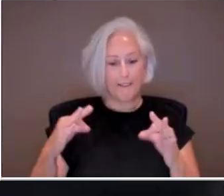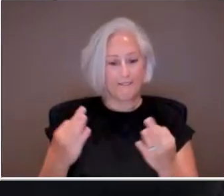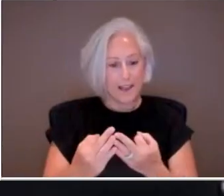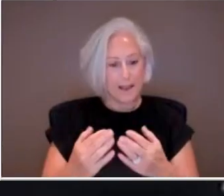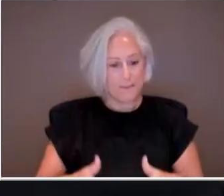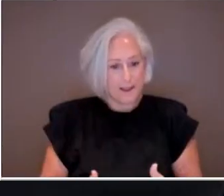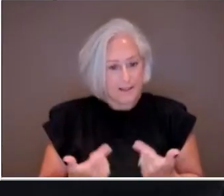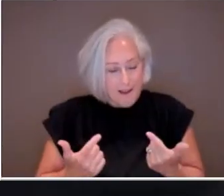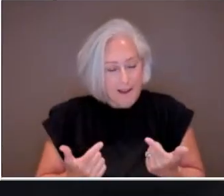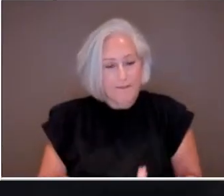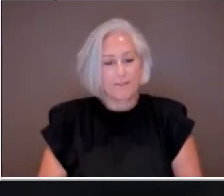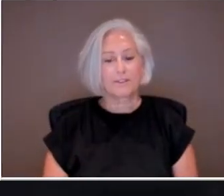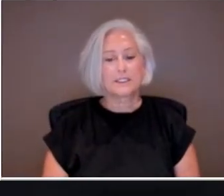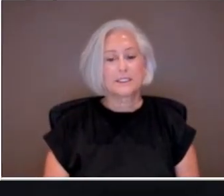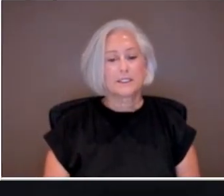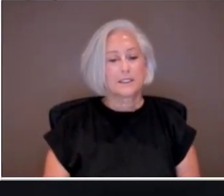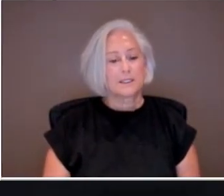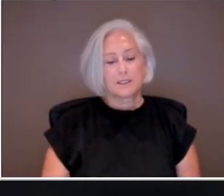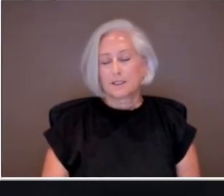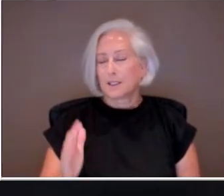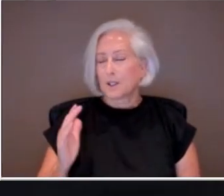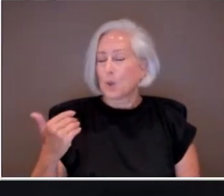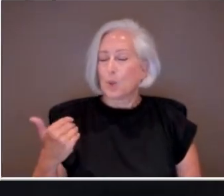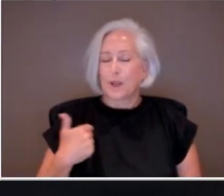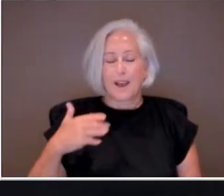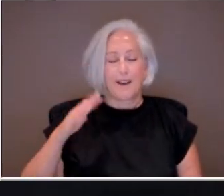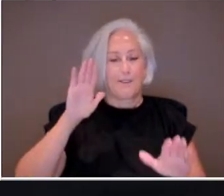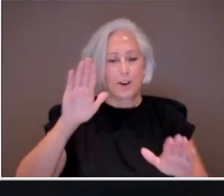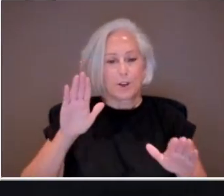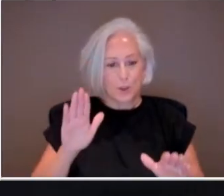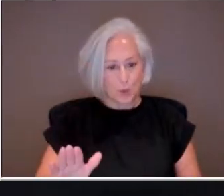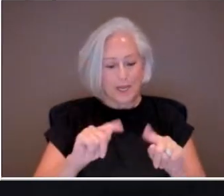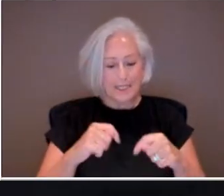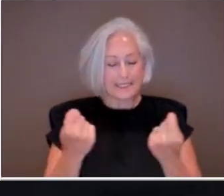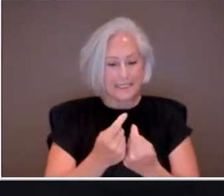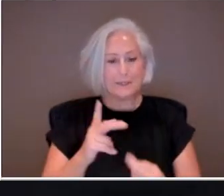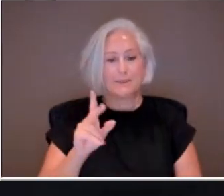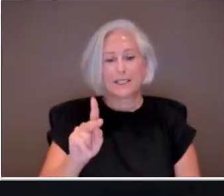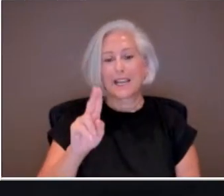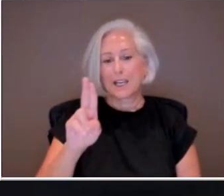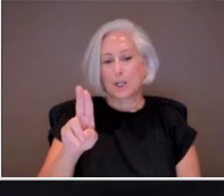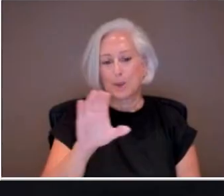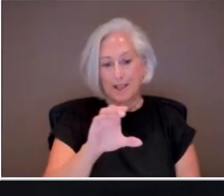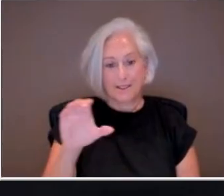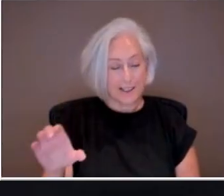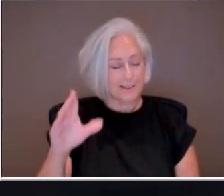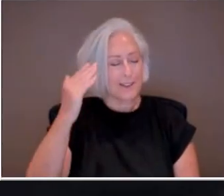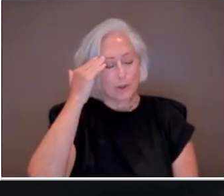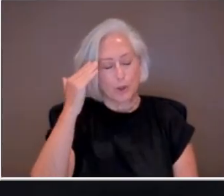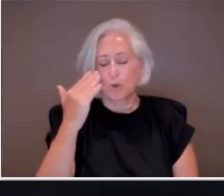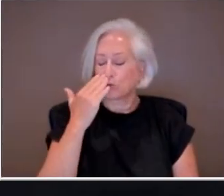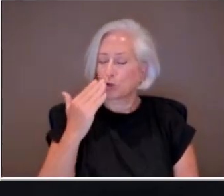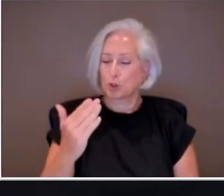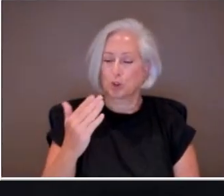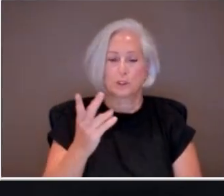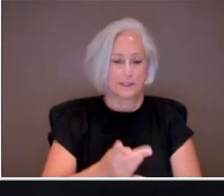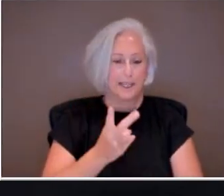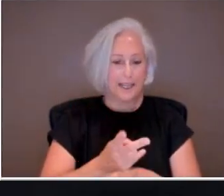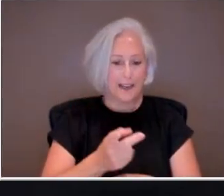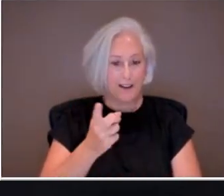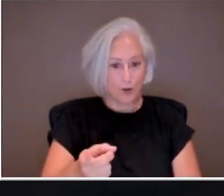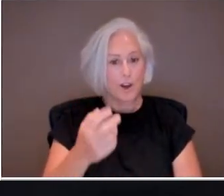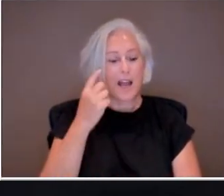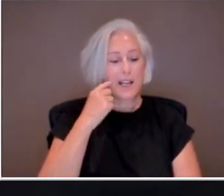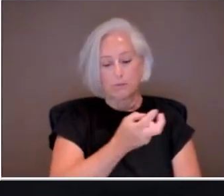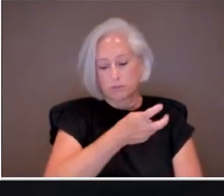Thankfully, we've got an exceptional team within the KU Cancer Center, so I was very confident that she was in good hands. And I knew that we were passing her off very quickly to the